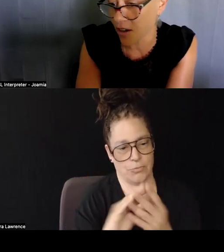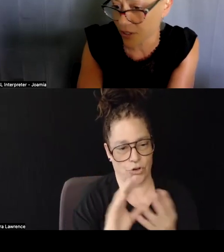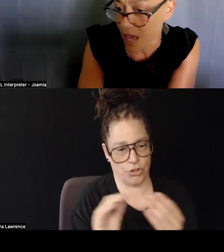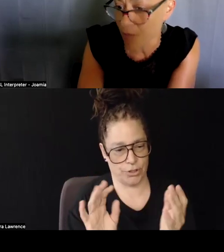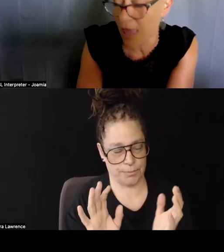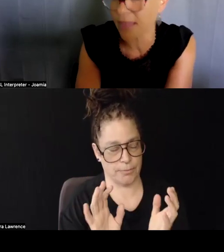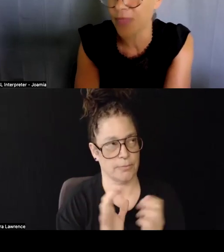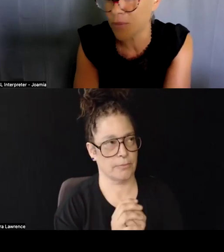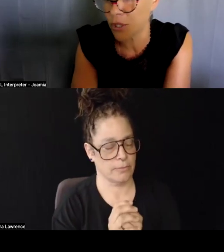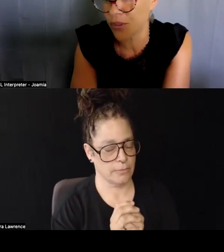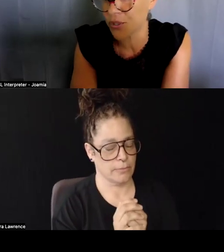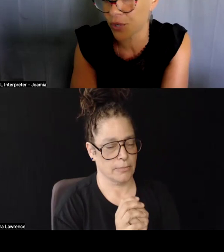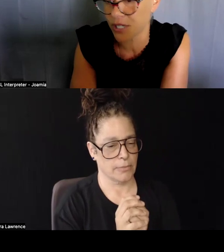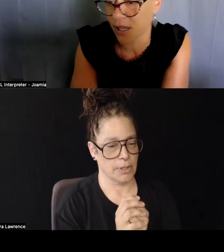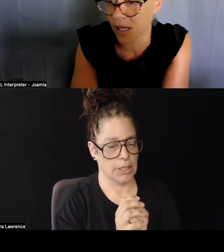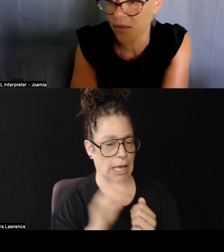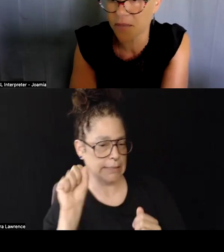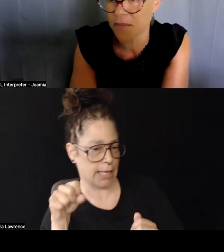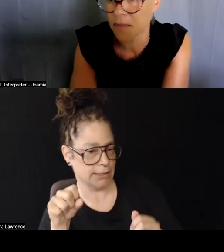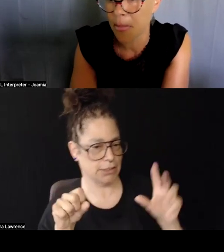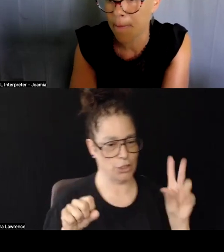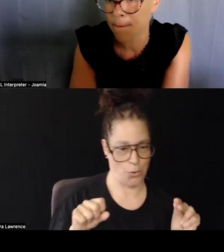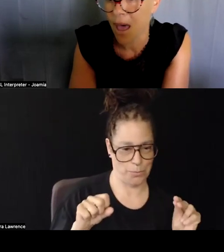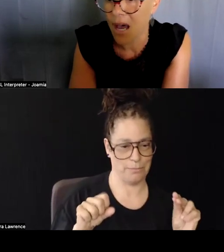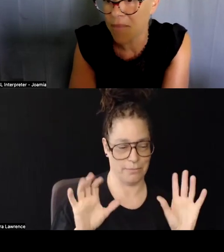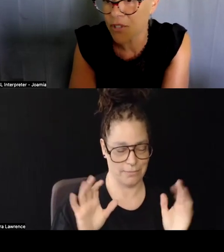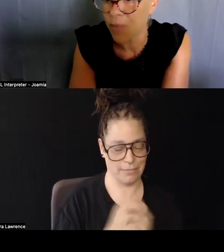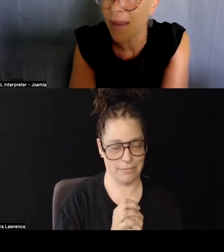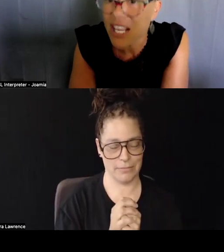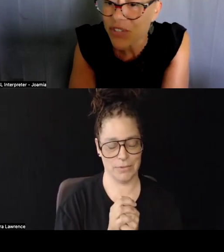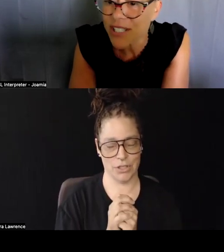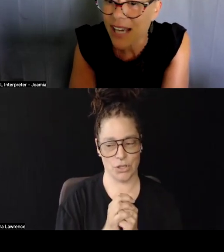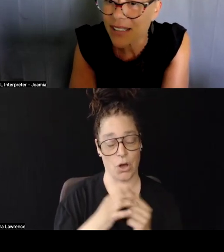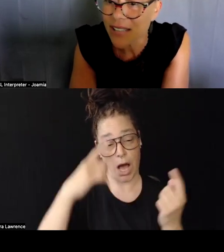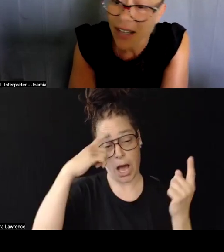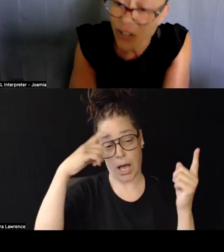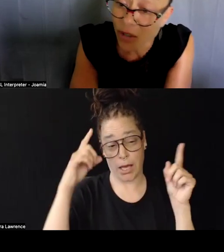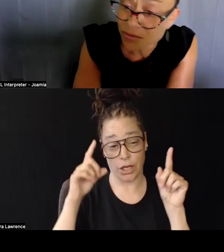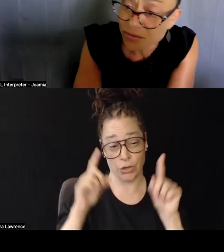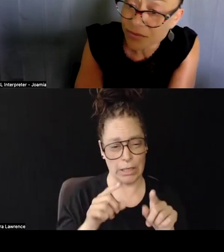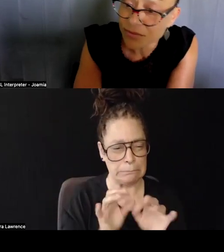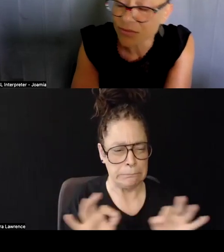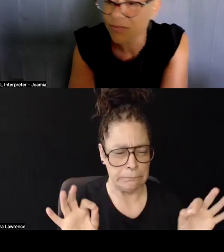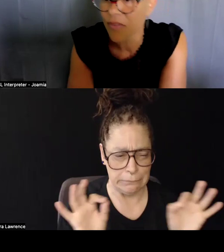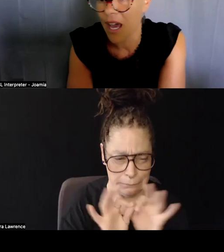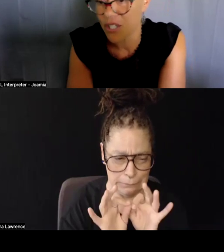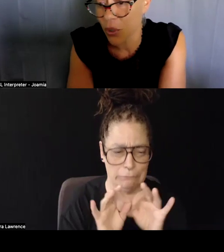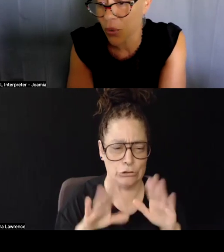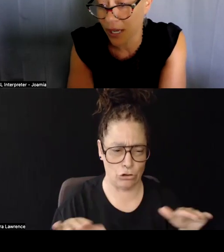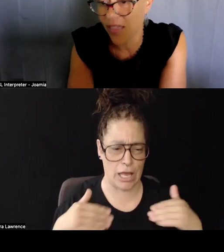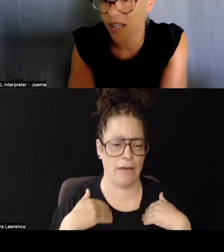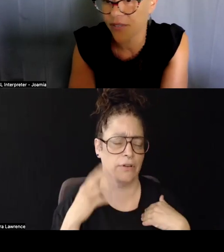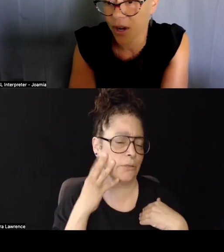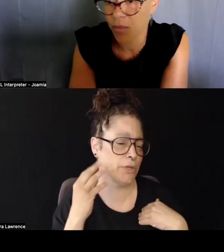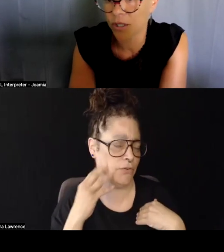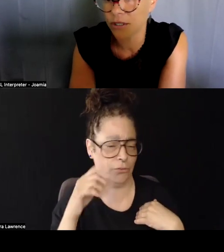hand that off to them and let them do with the storytelling. So my answer is yes and no. I do